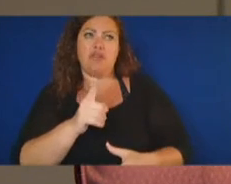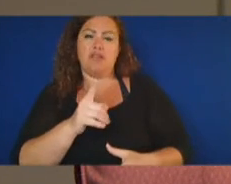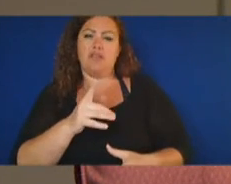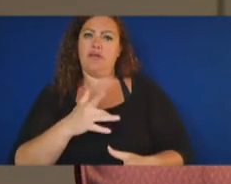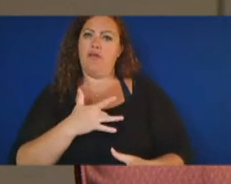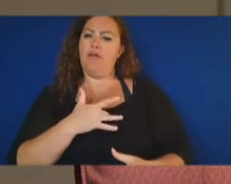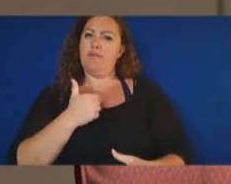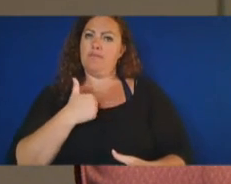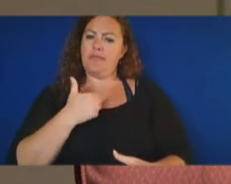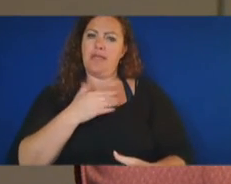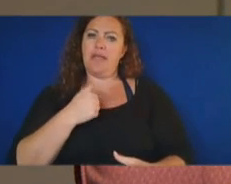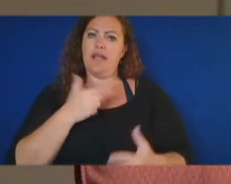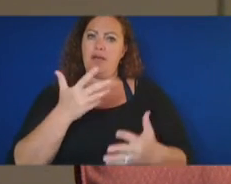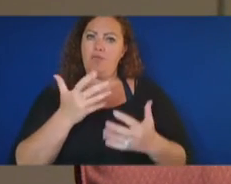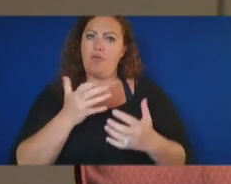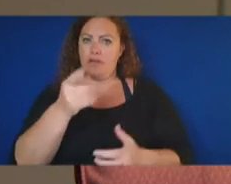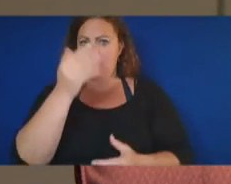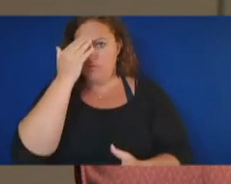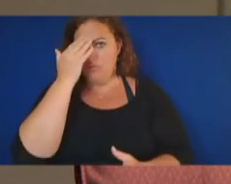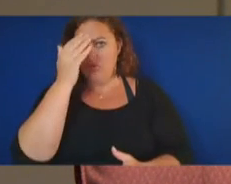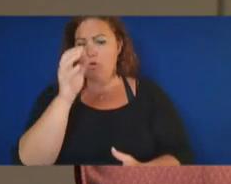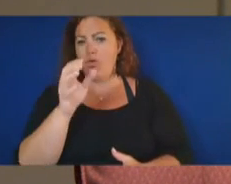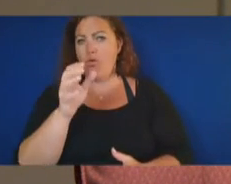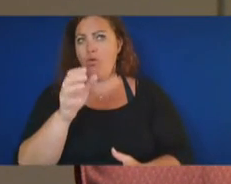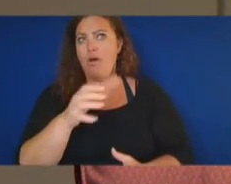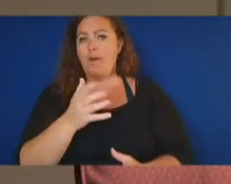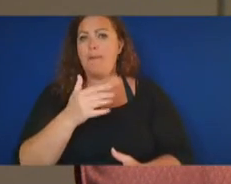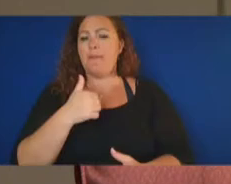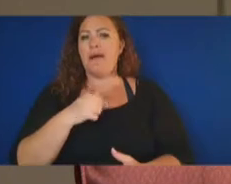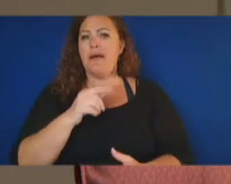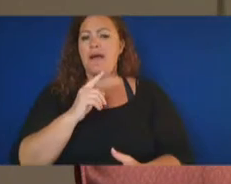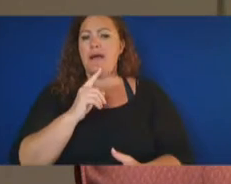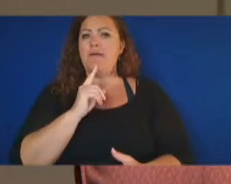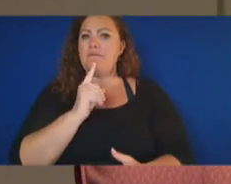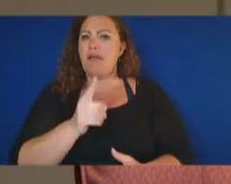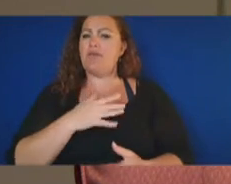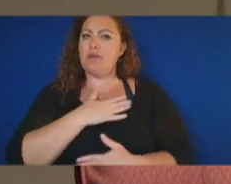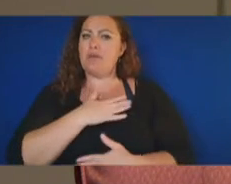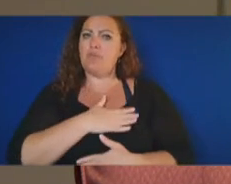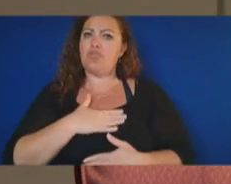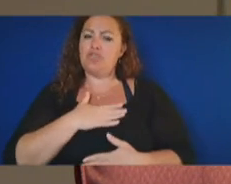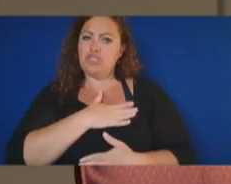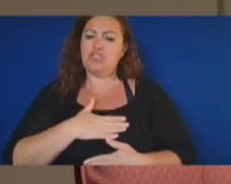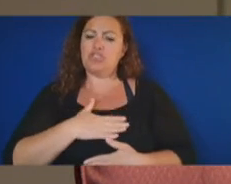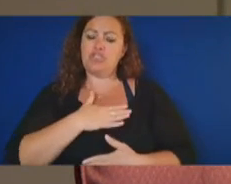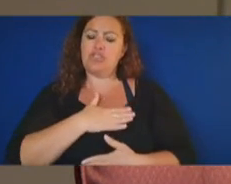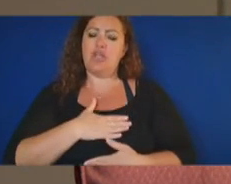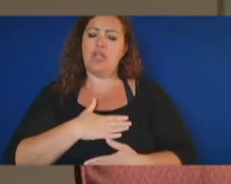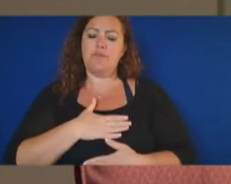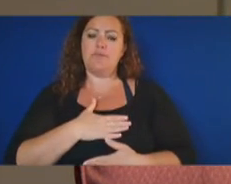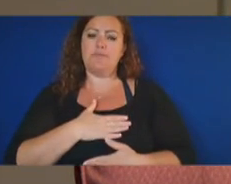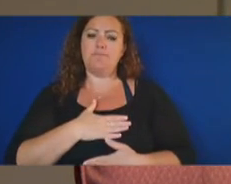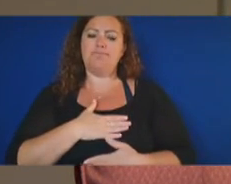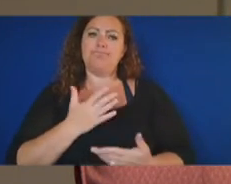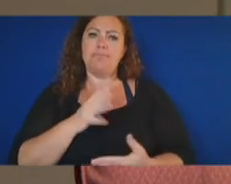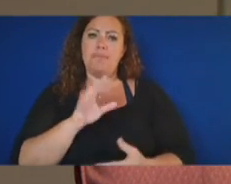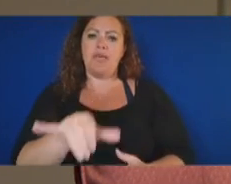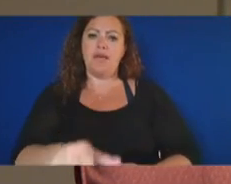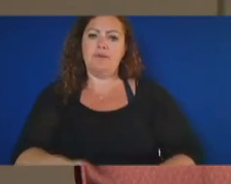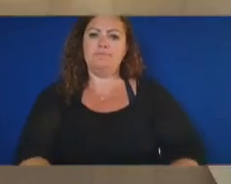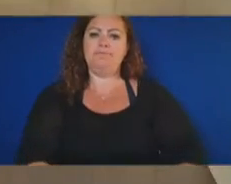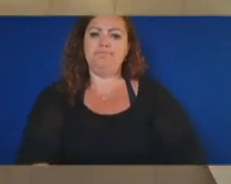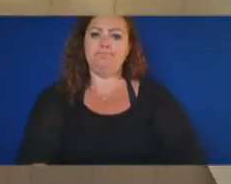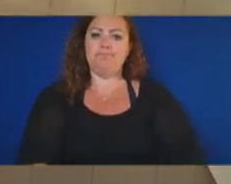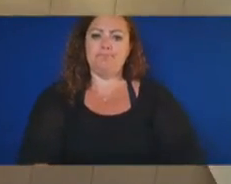and I just wanted you to know uh I really very much appreciate uh so that's all I